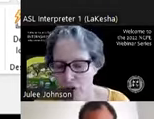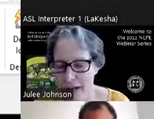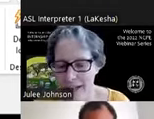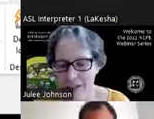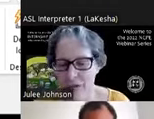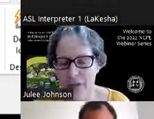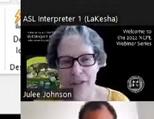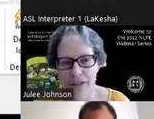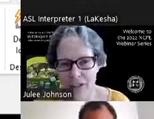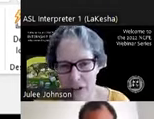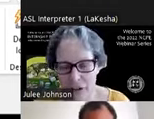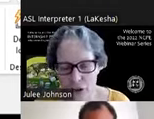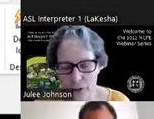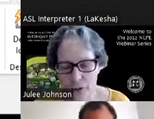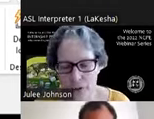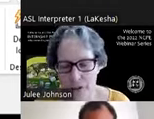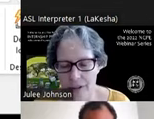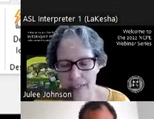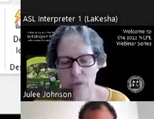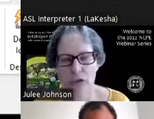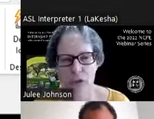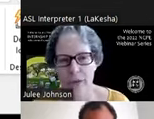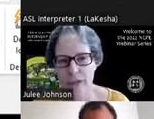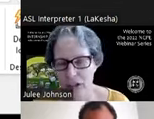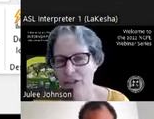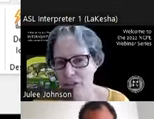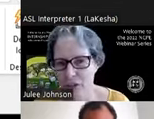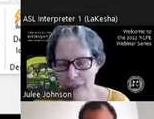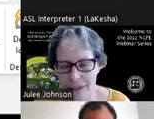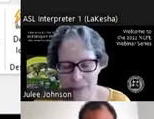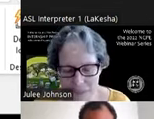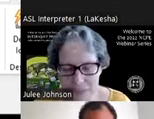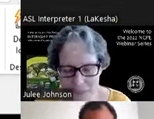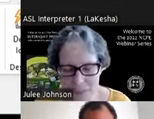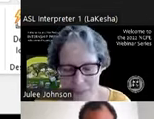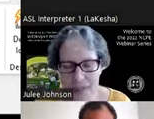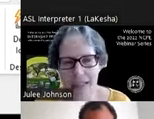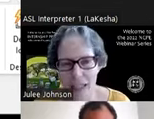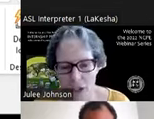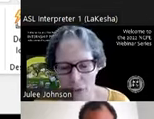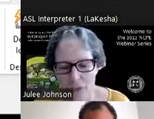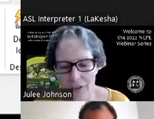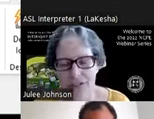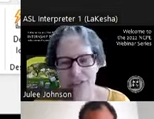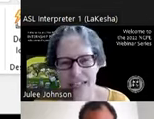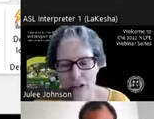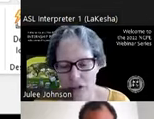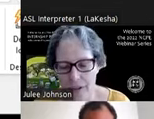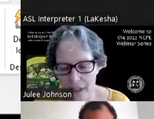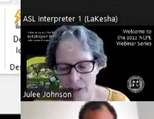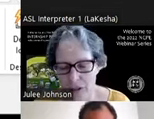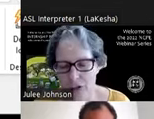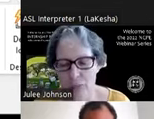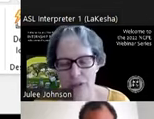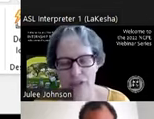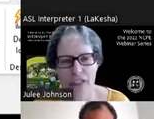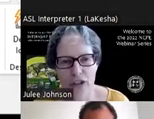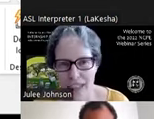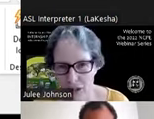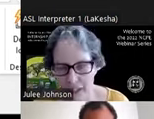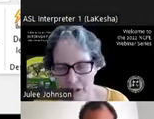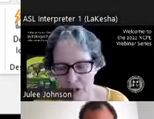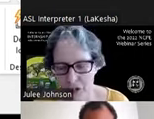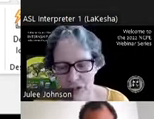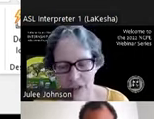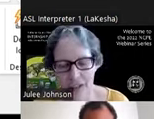message in the chat if you can't see the interpreter, and we'll try to adjust the screen. Hello, this is the National Council for